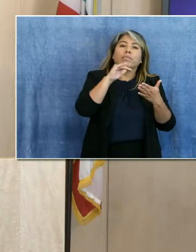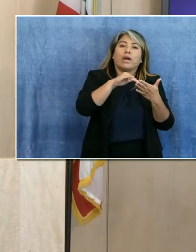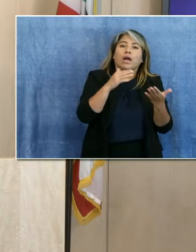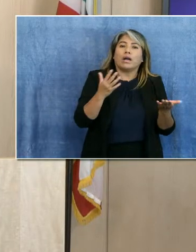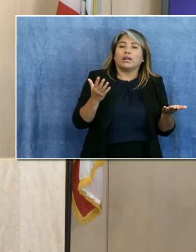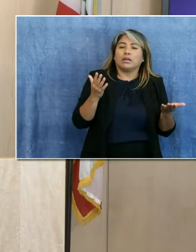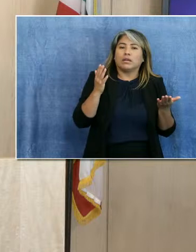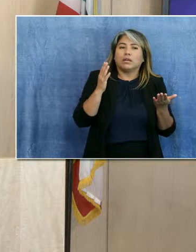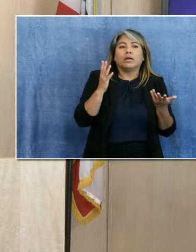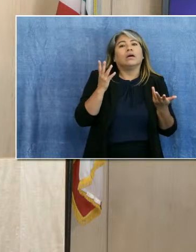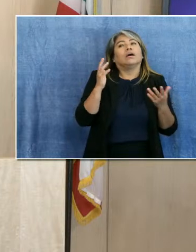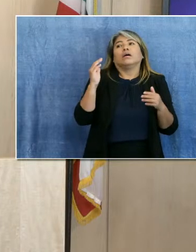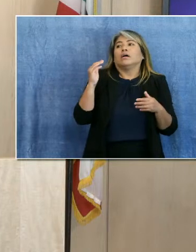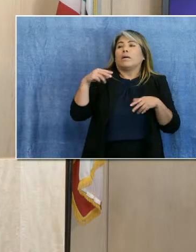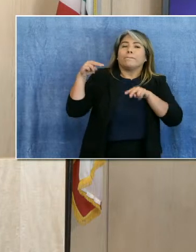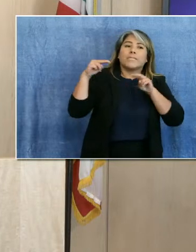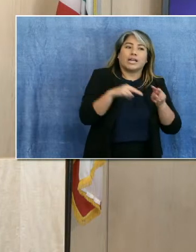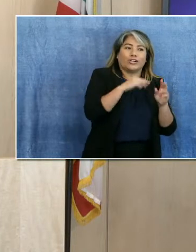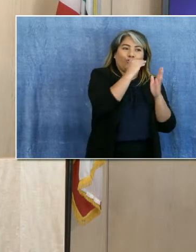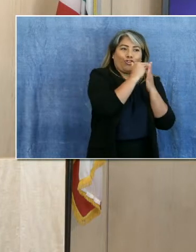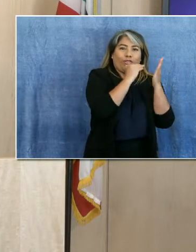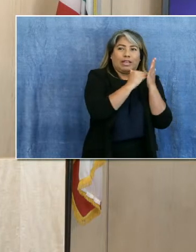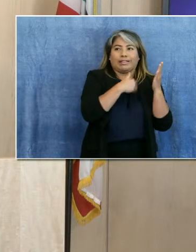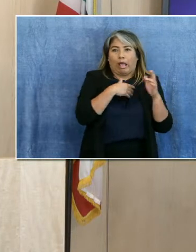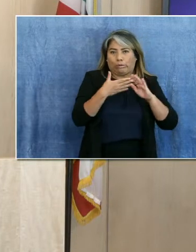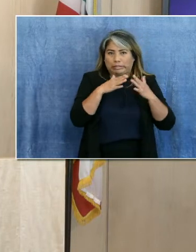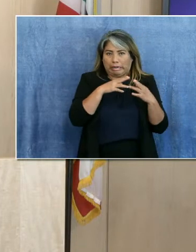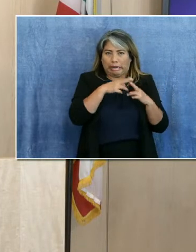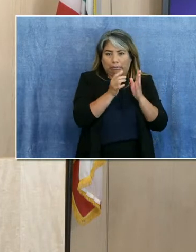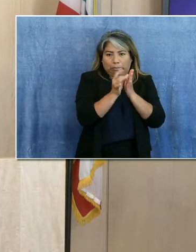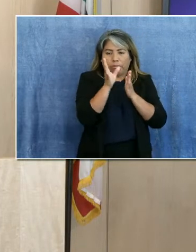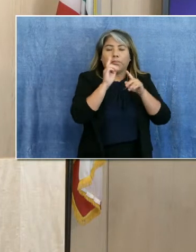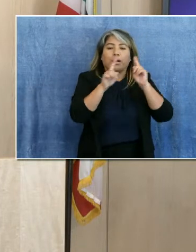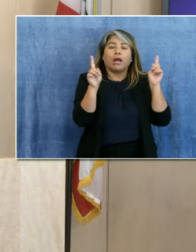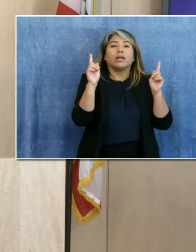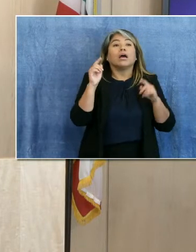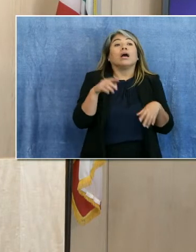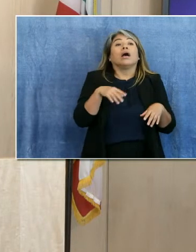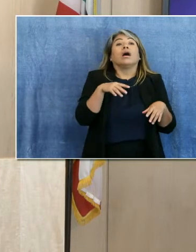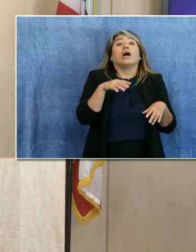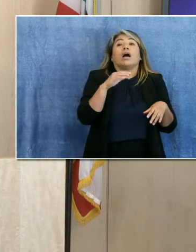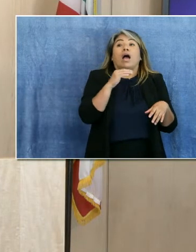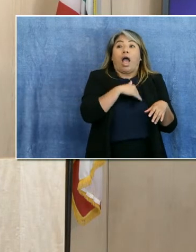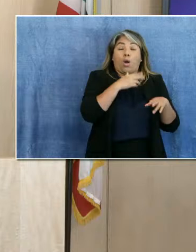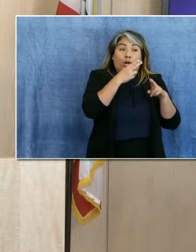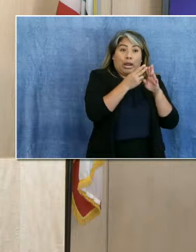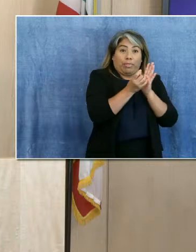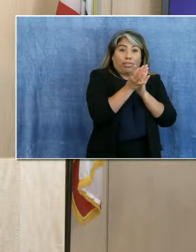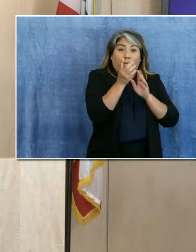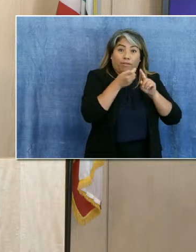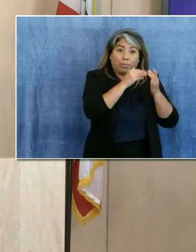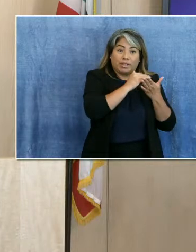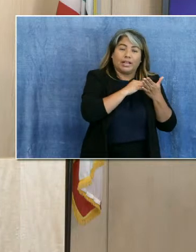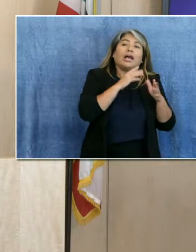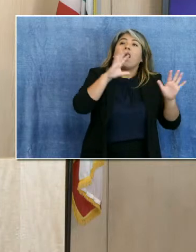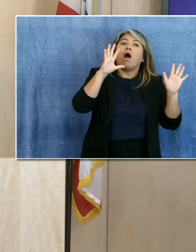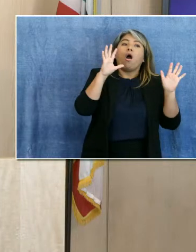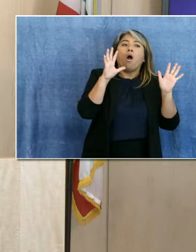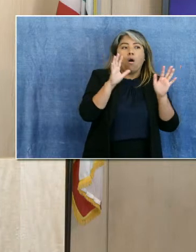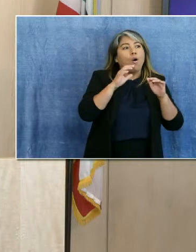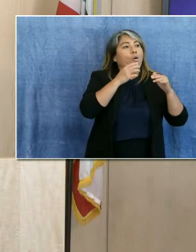we will be off the monitoring list soon. But being off the monitoring list doesn't mean that things open up. The only